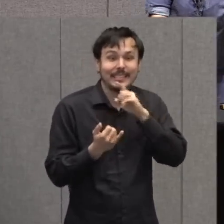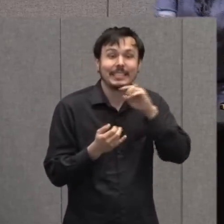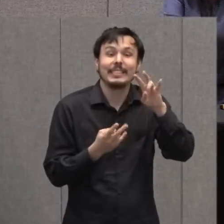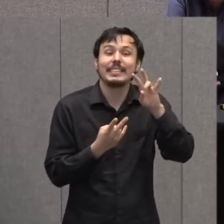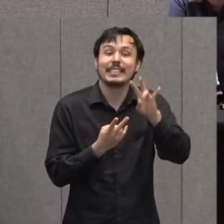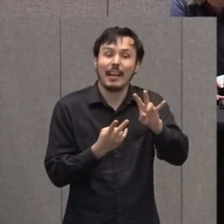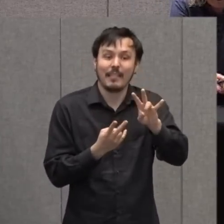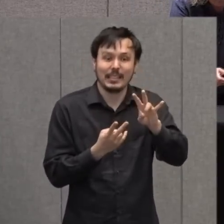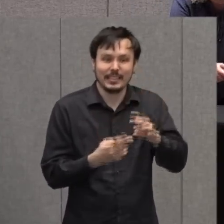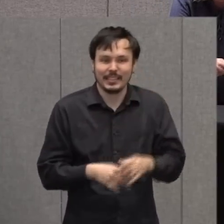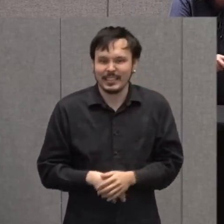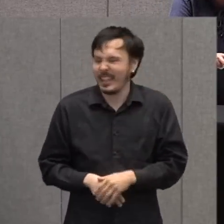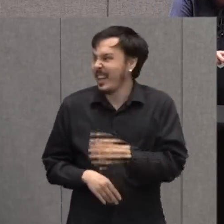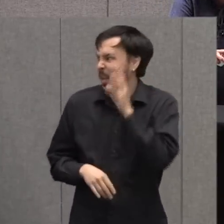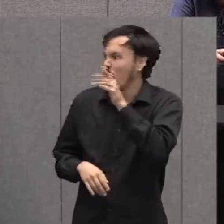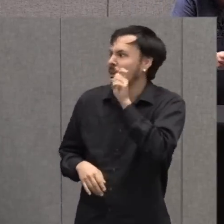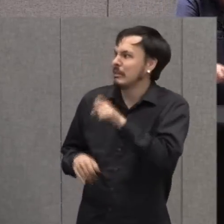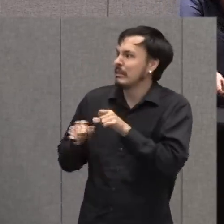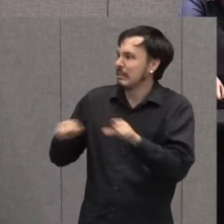tell.